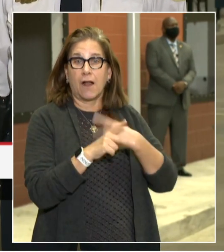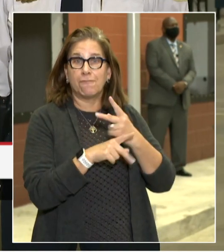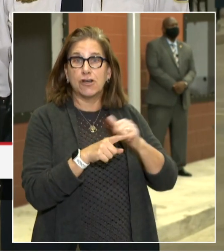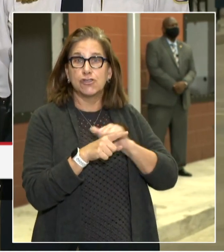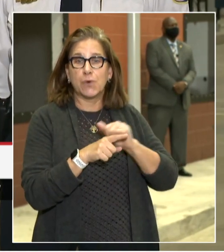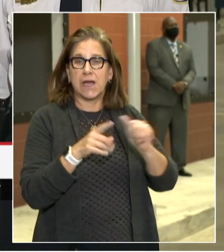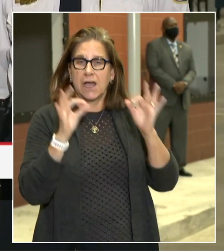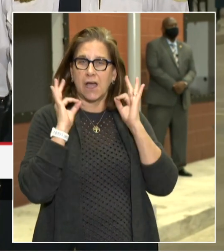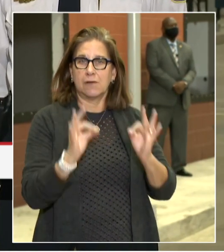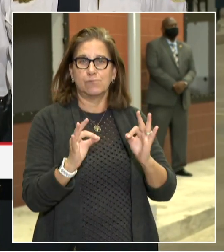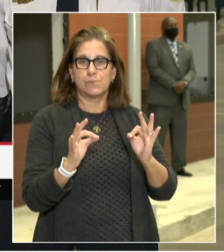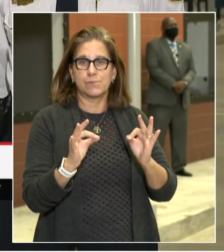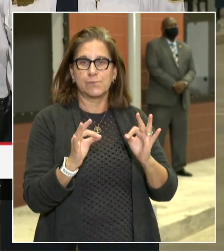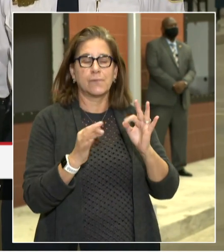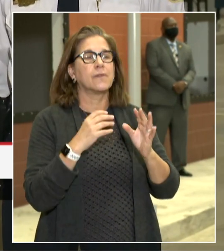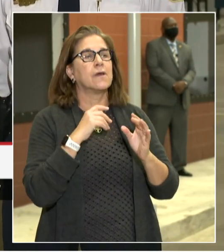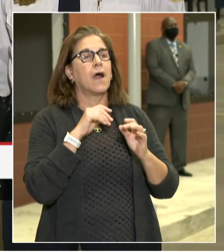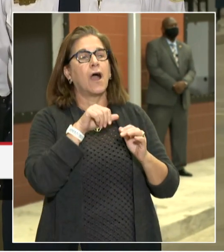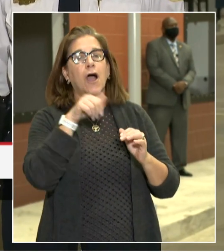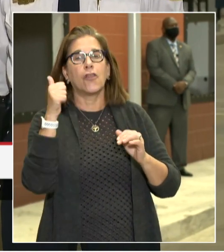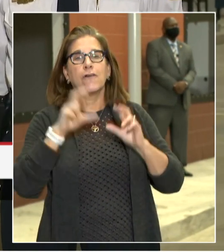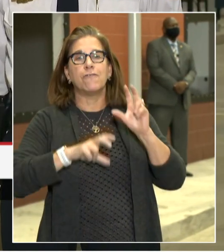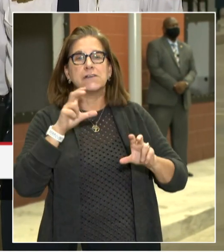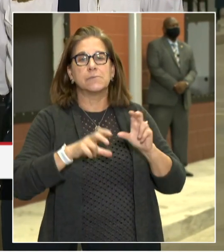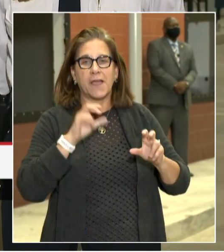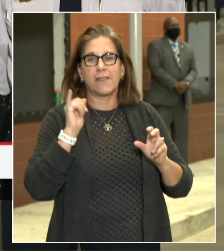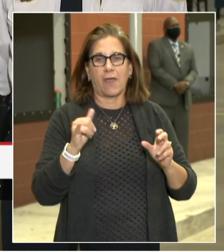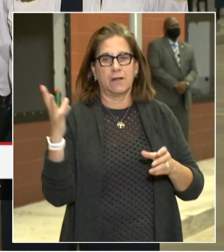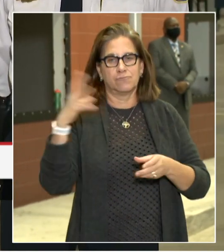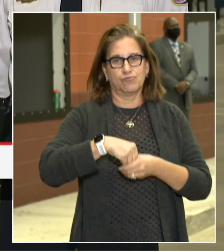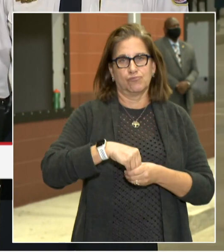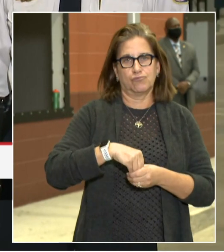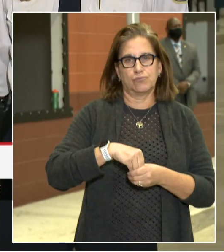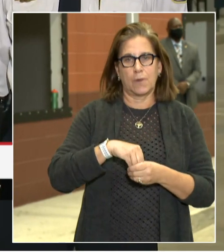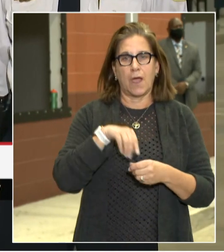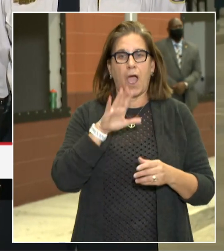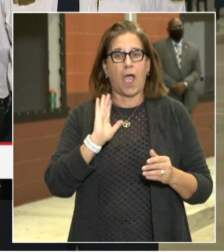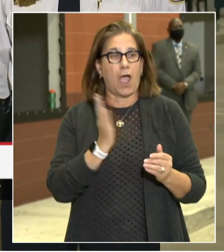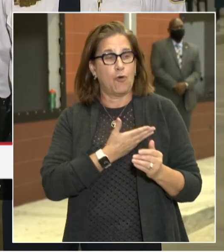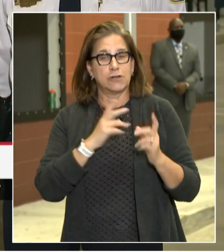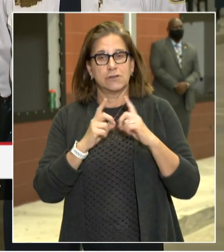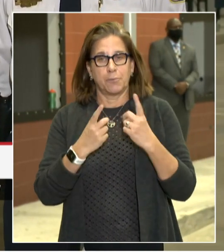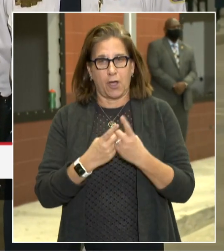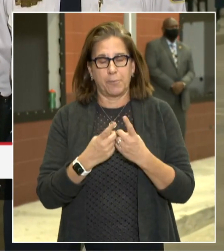we make in our department, including making sure that every